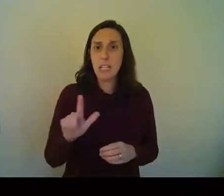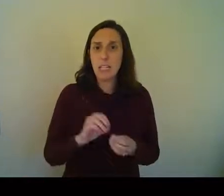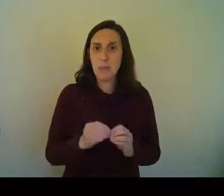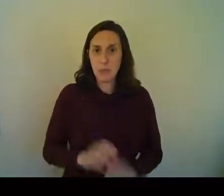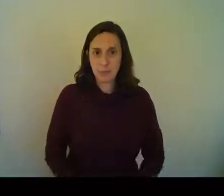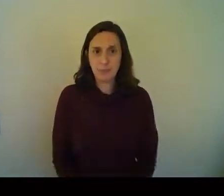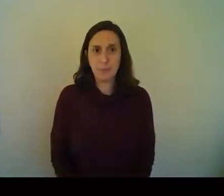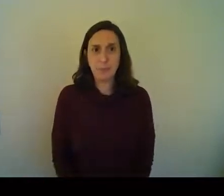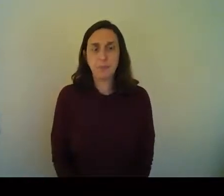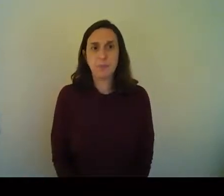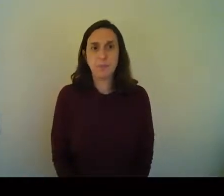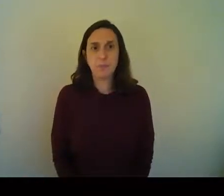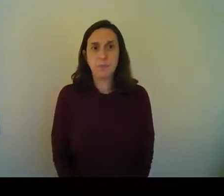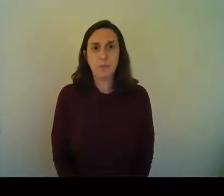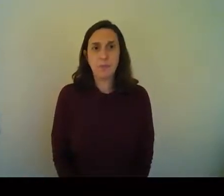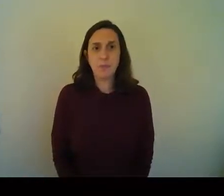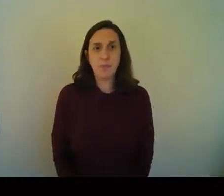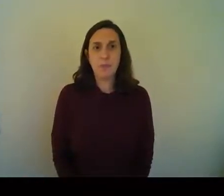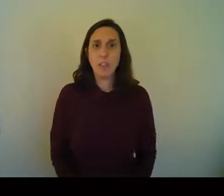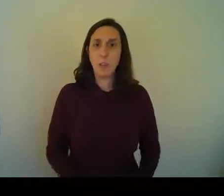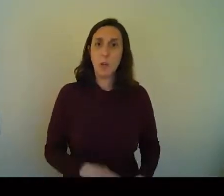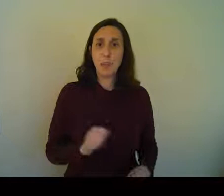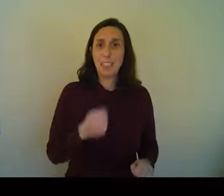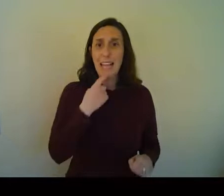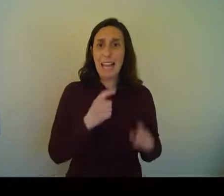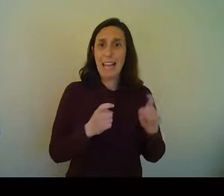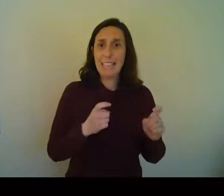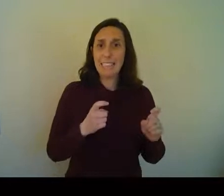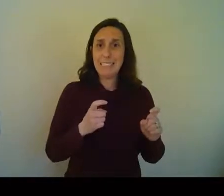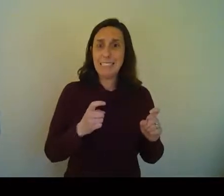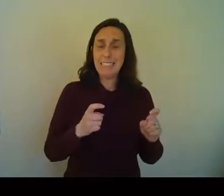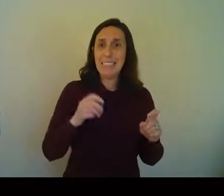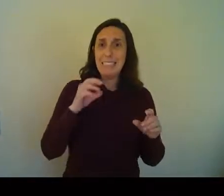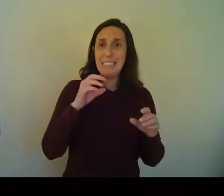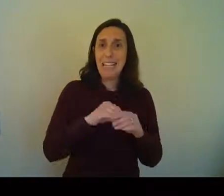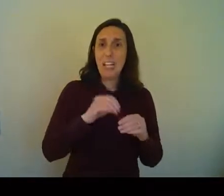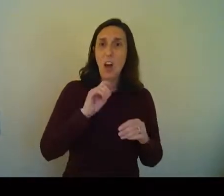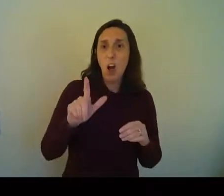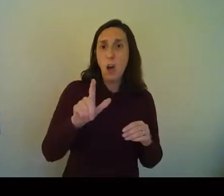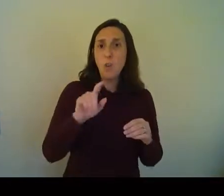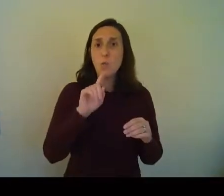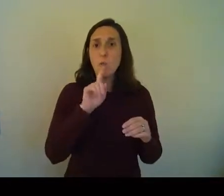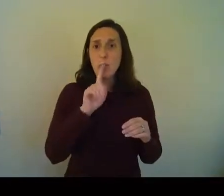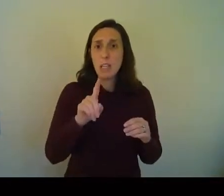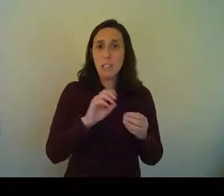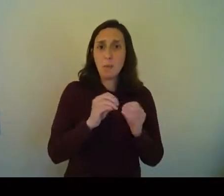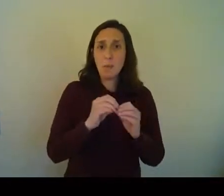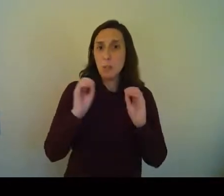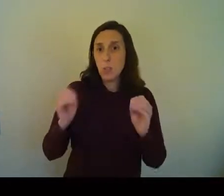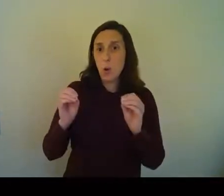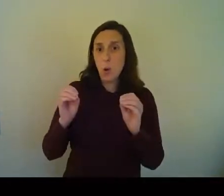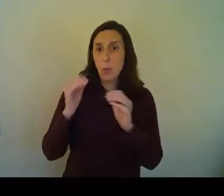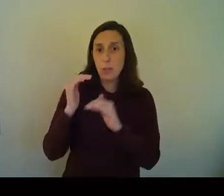had to write this? We could say x exists in all real numbers with no restrictions, or we could do